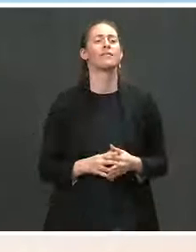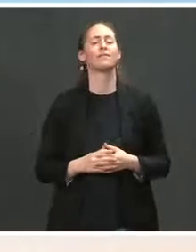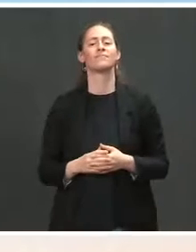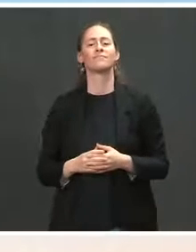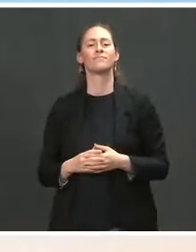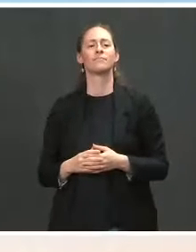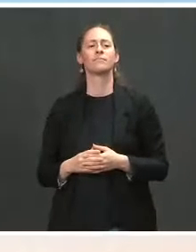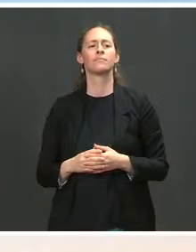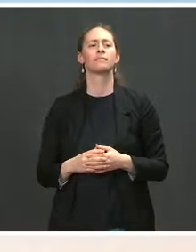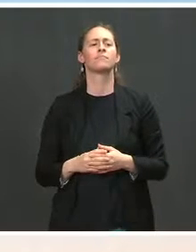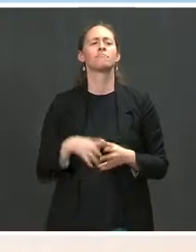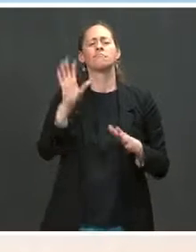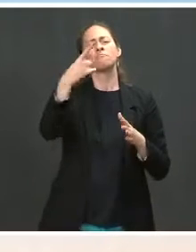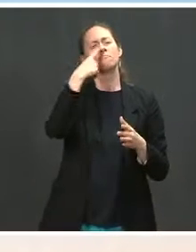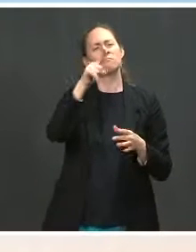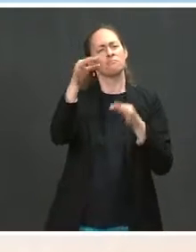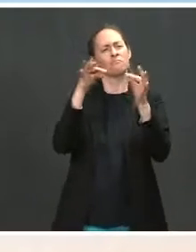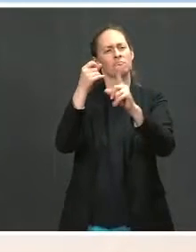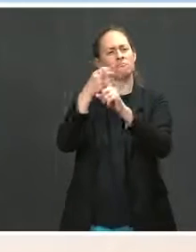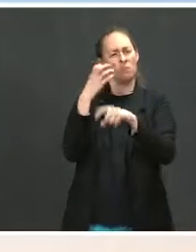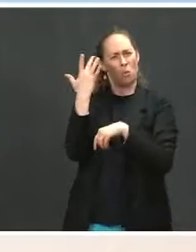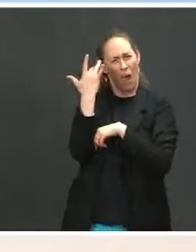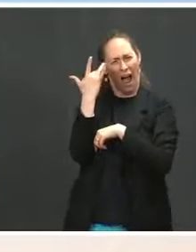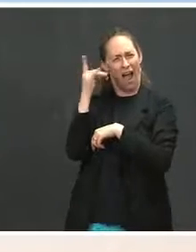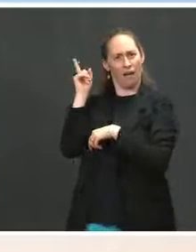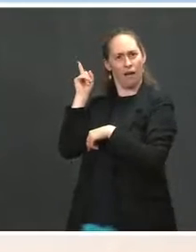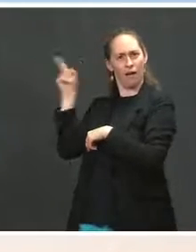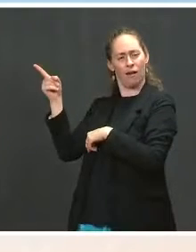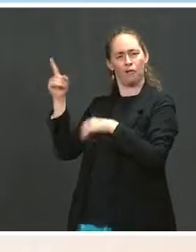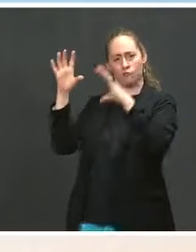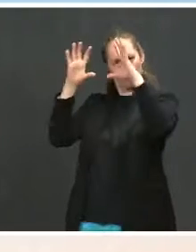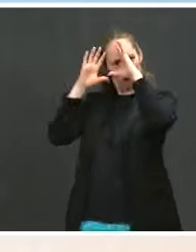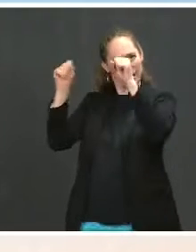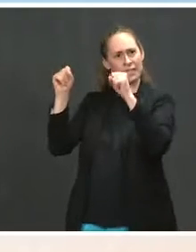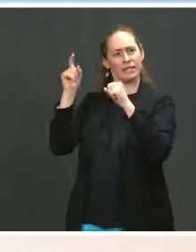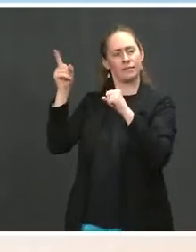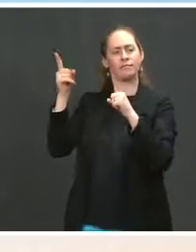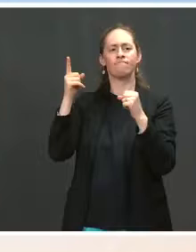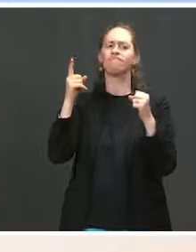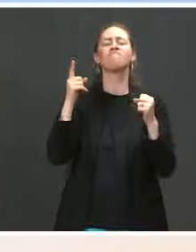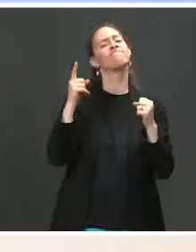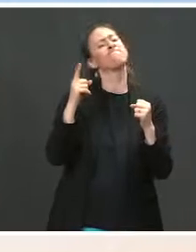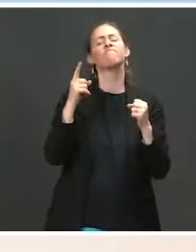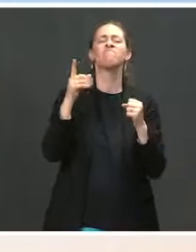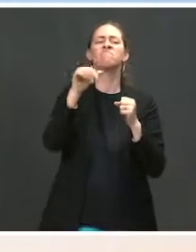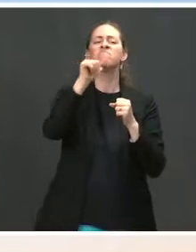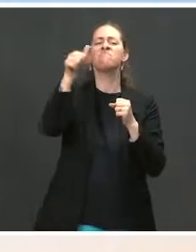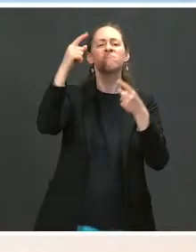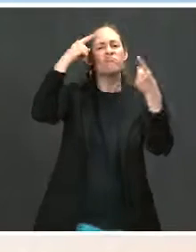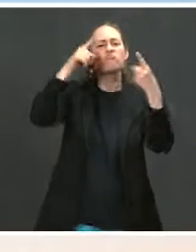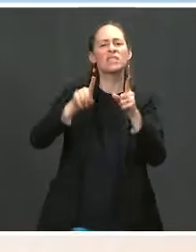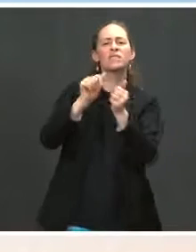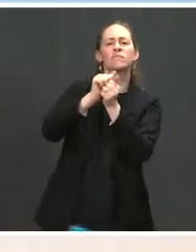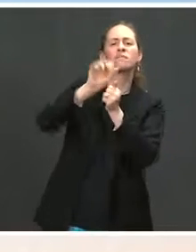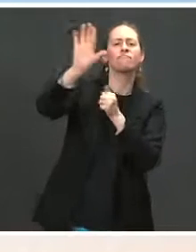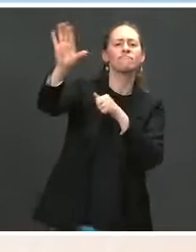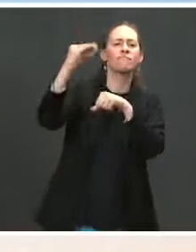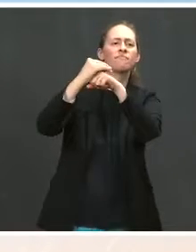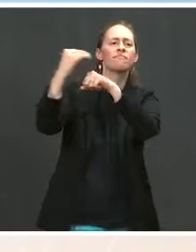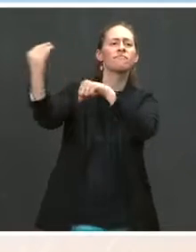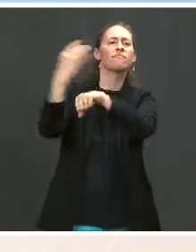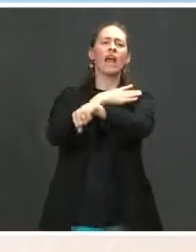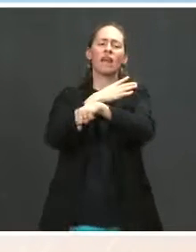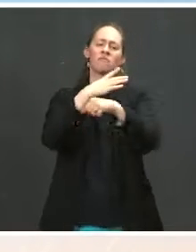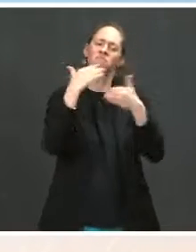explain the rationale for why President Biden went against the advice of military commanders who recommended leaving